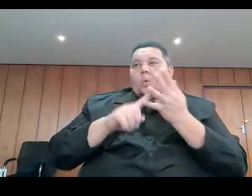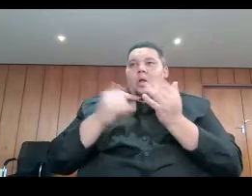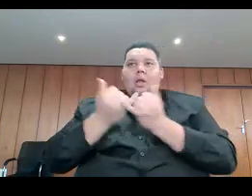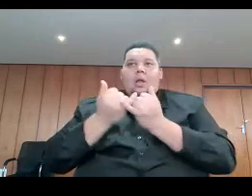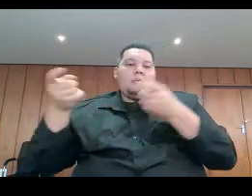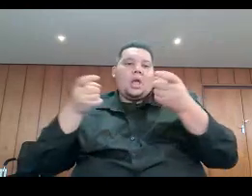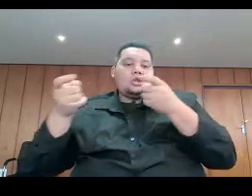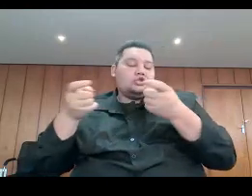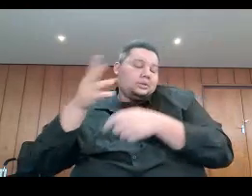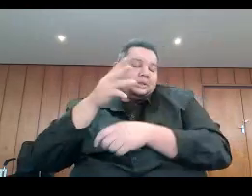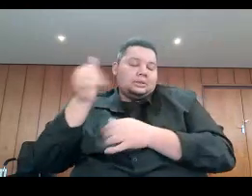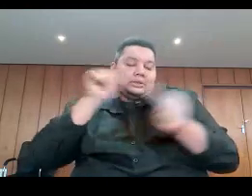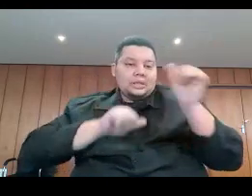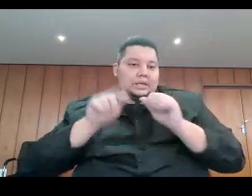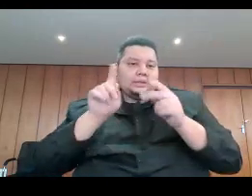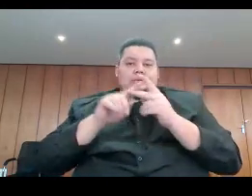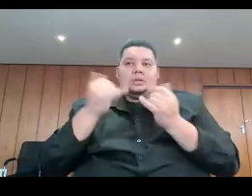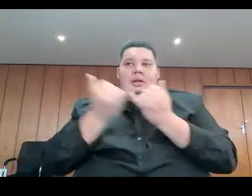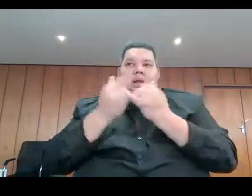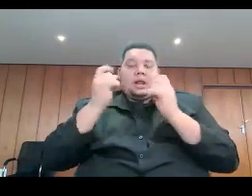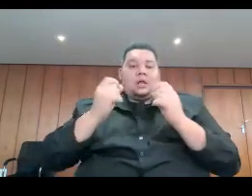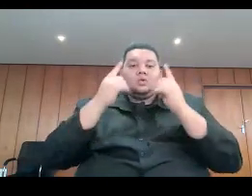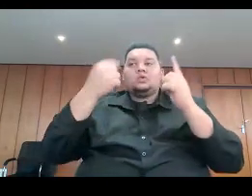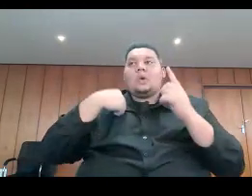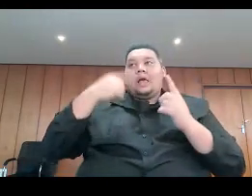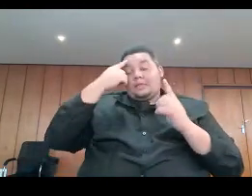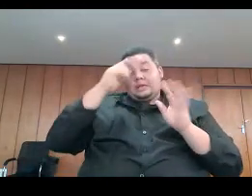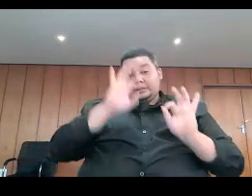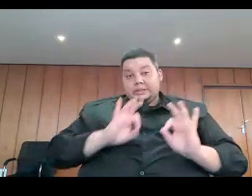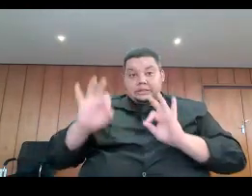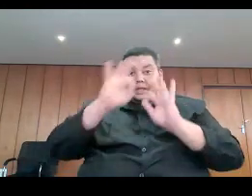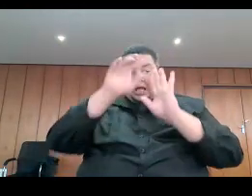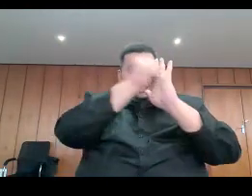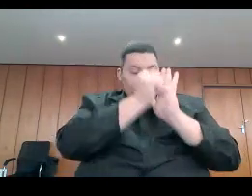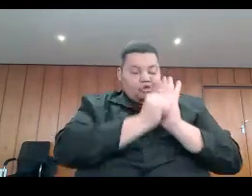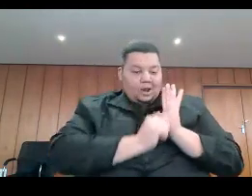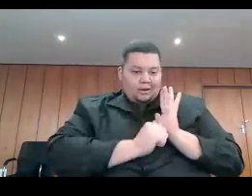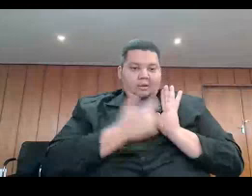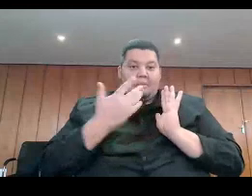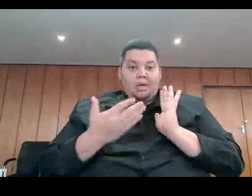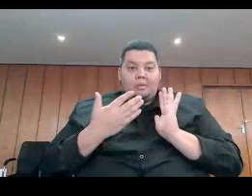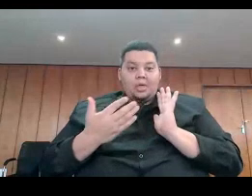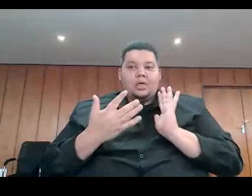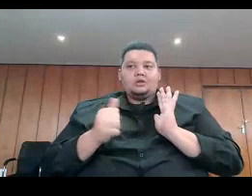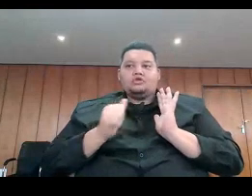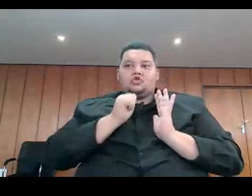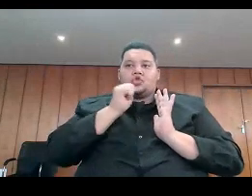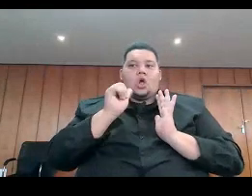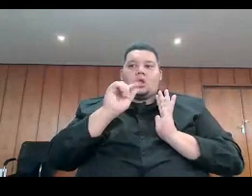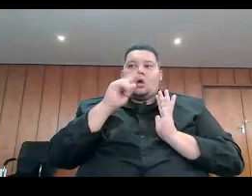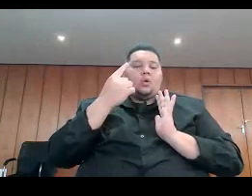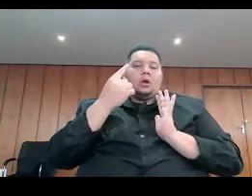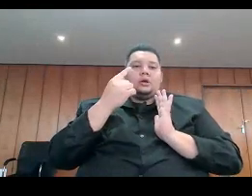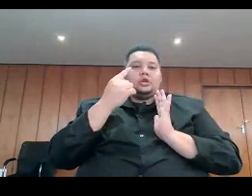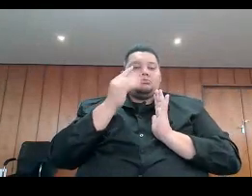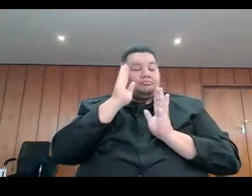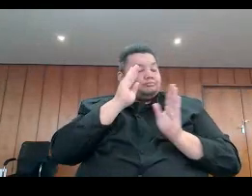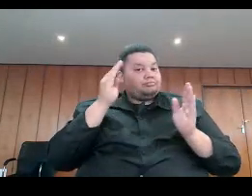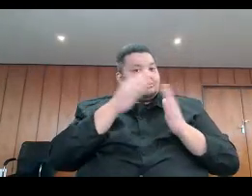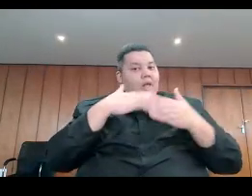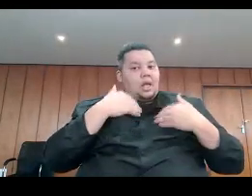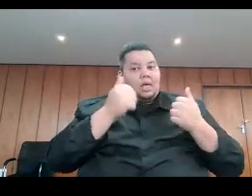management sciences, like education. So I think the agenda might be not only just for health